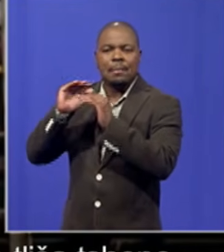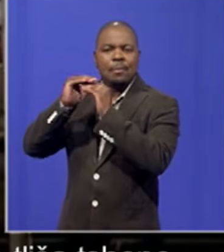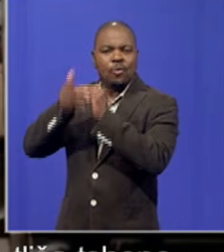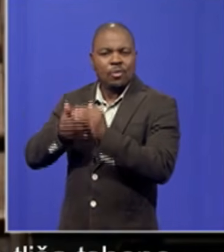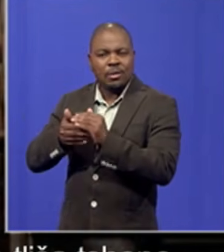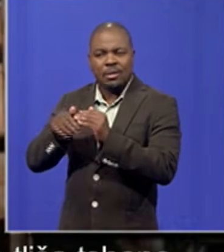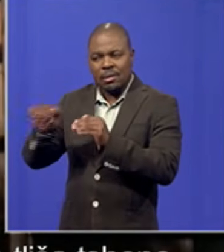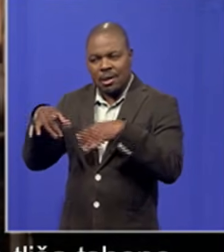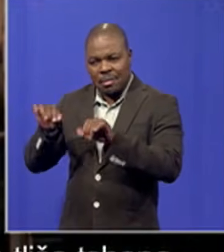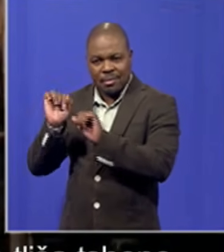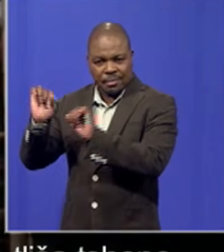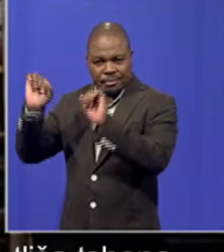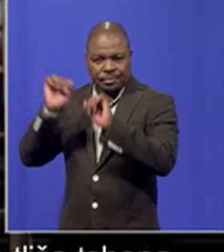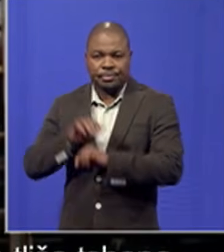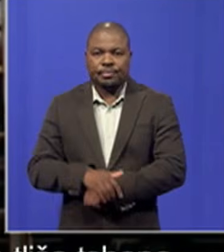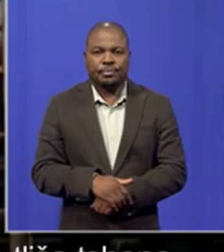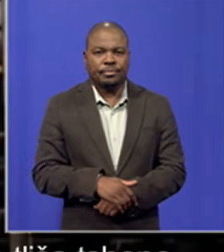la bona.